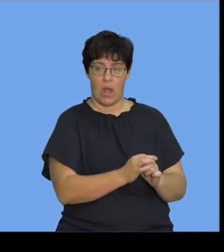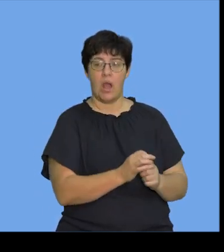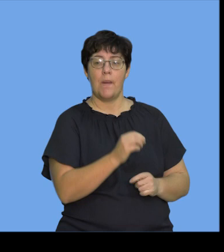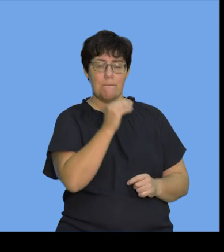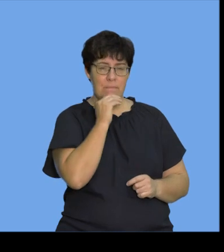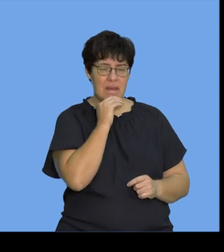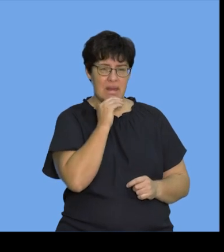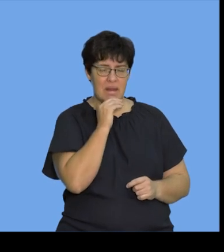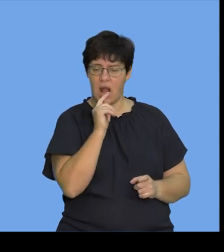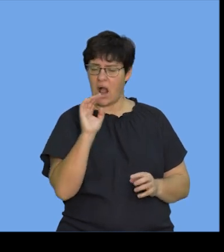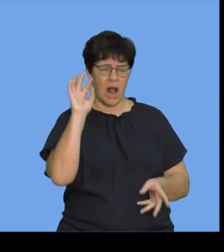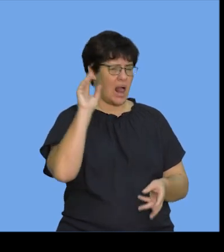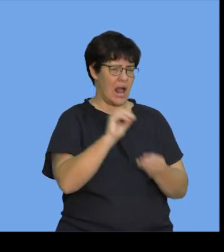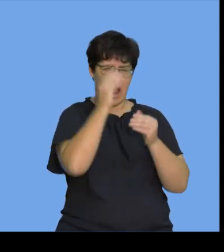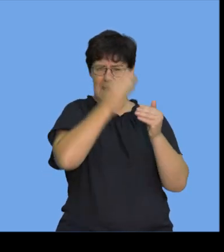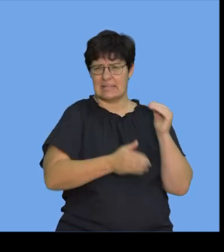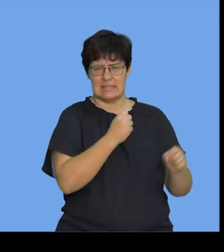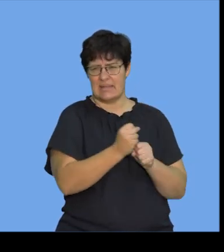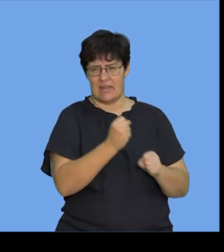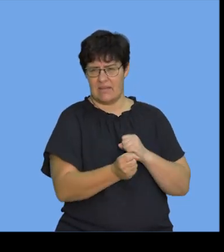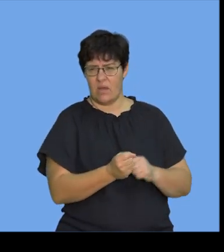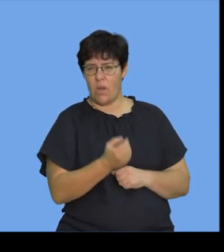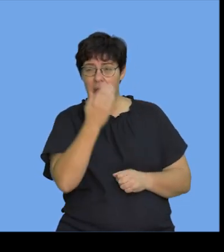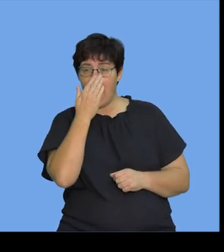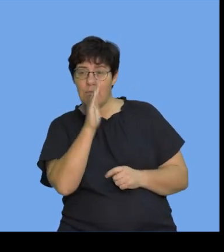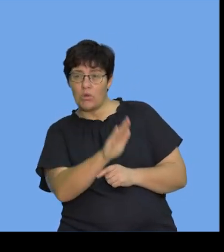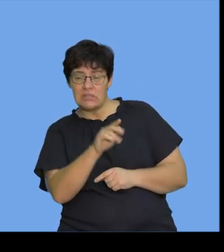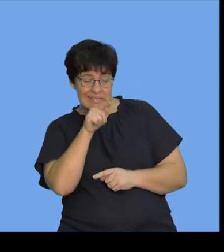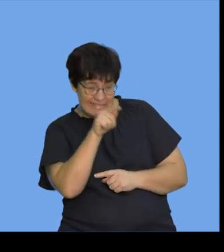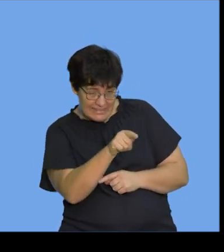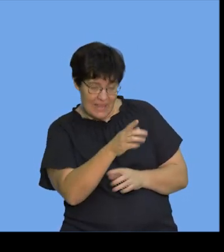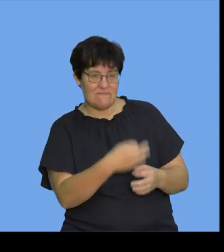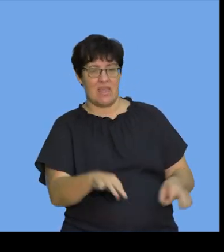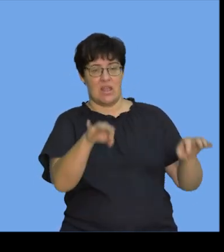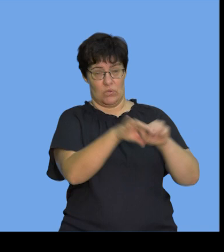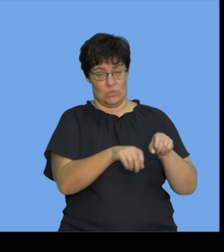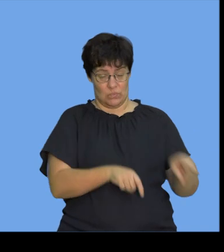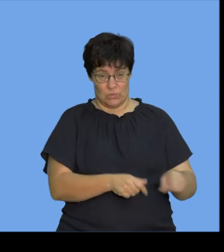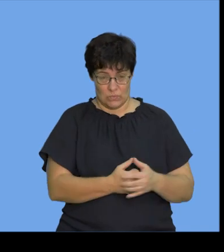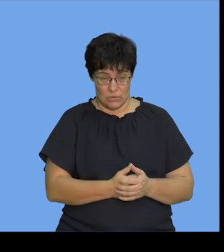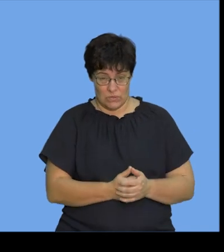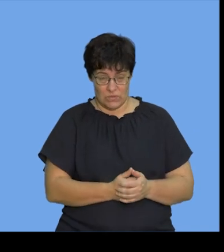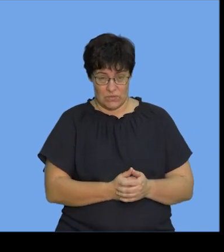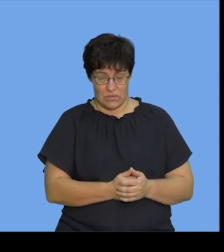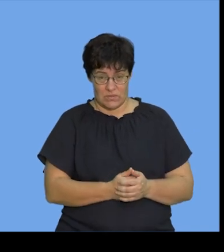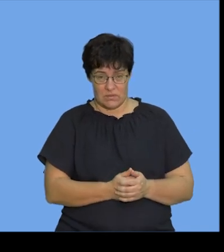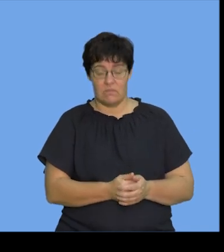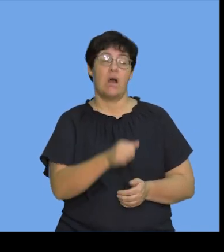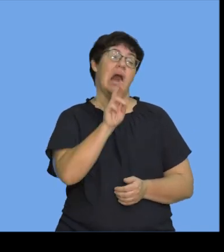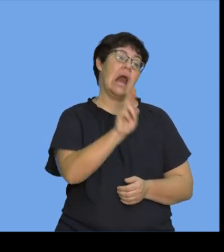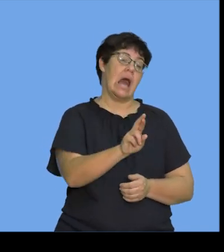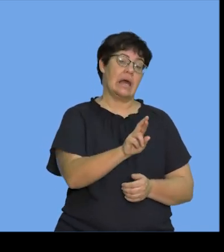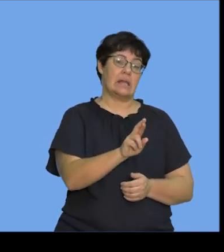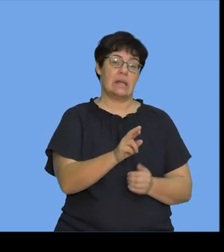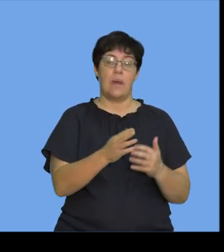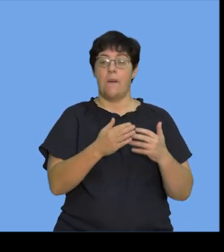Why sum to infinity? Because it is approaching a specific value, right? So if r is